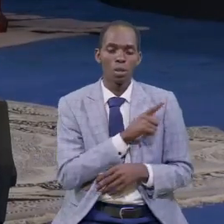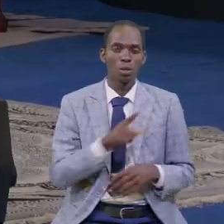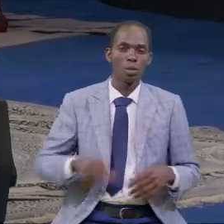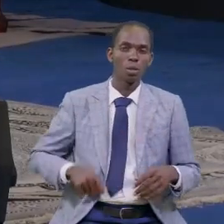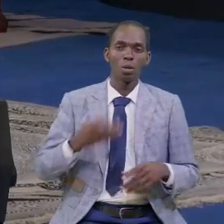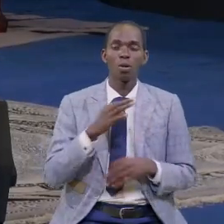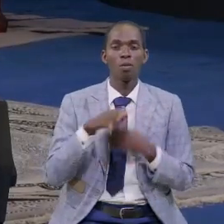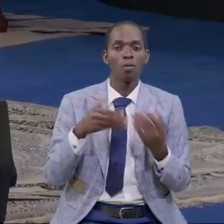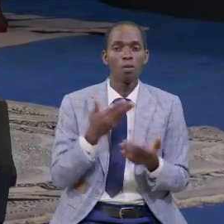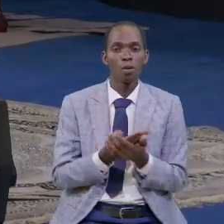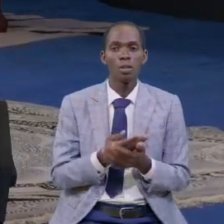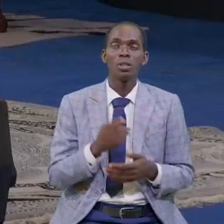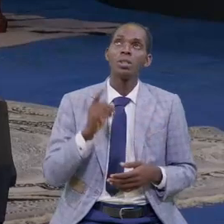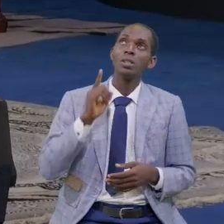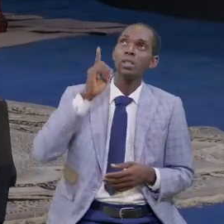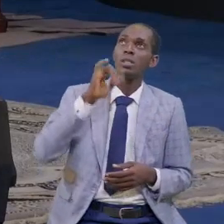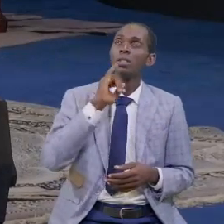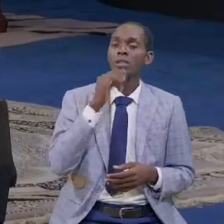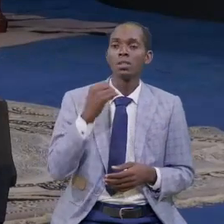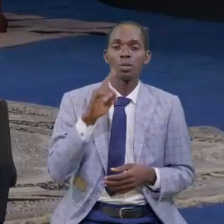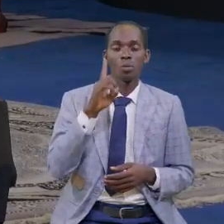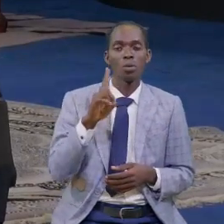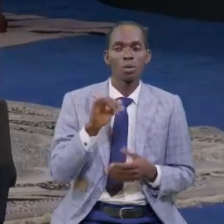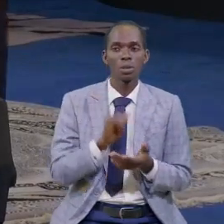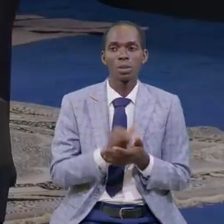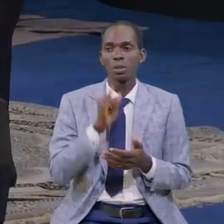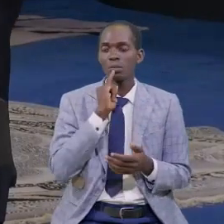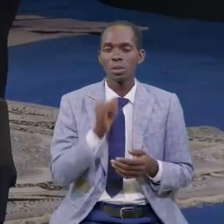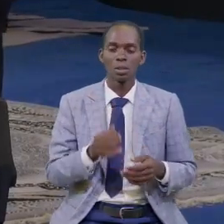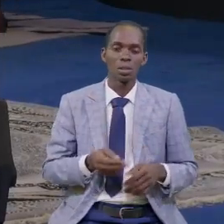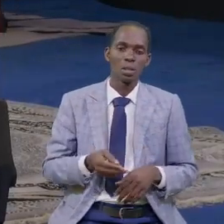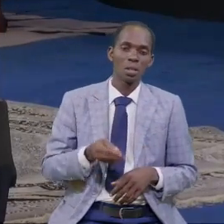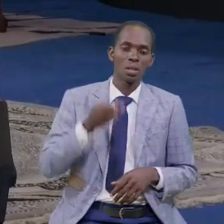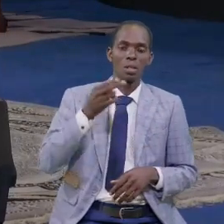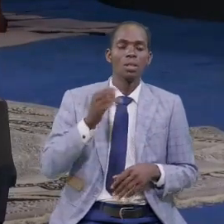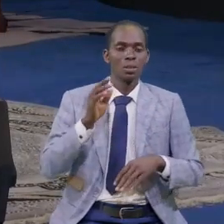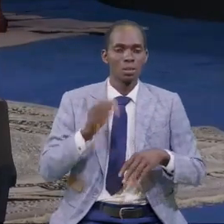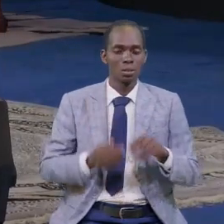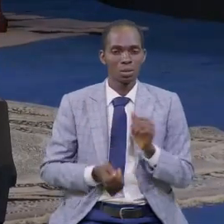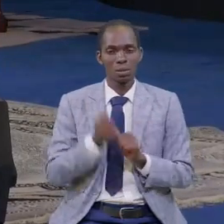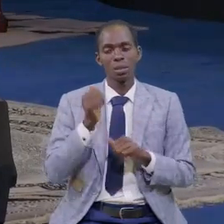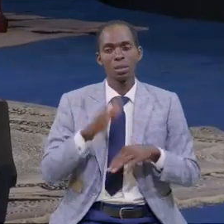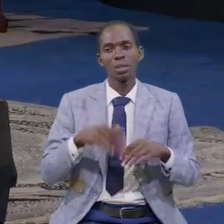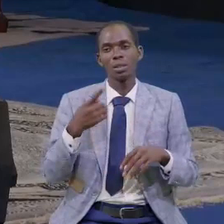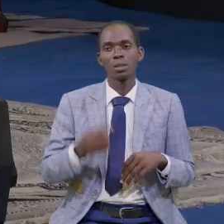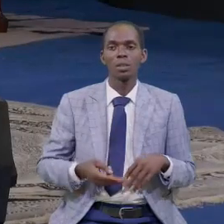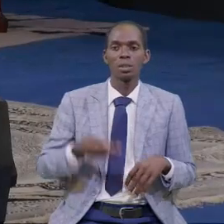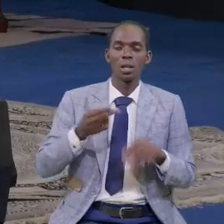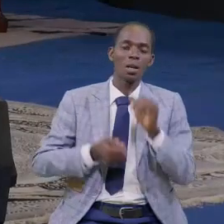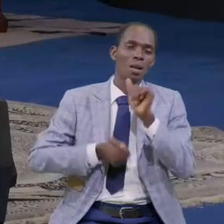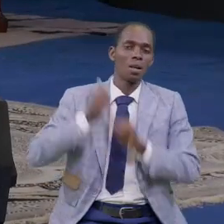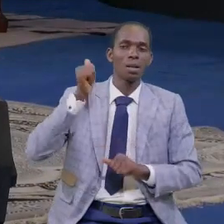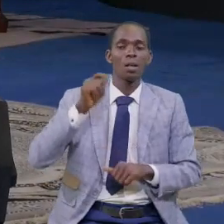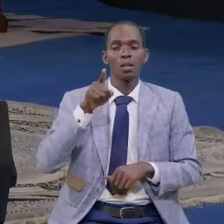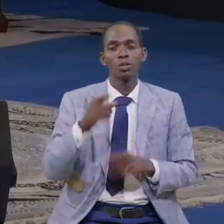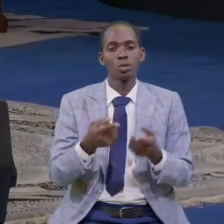one higher than the highest. And you come to him, you bend